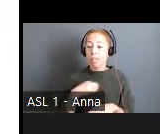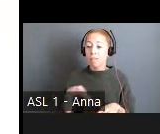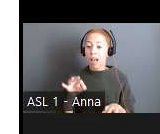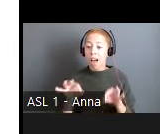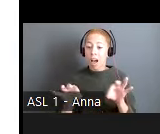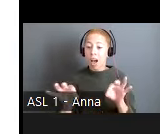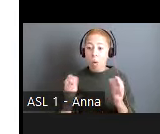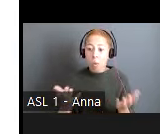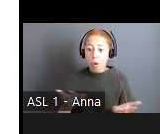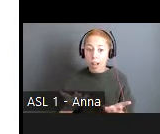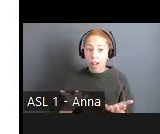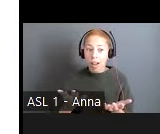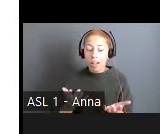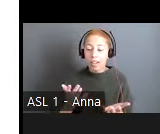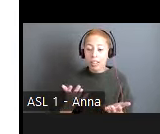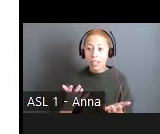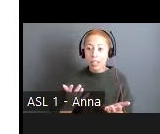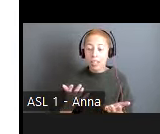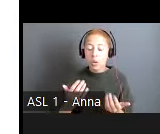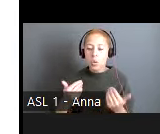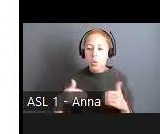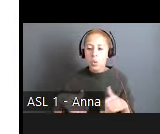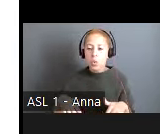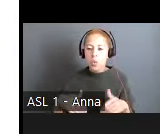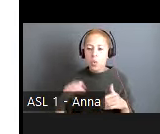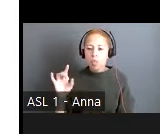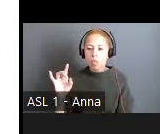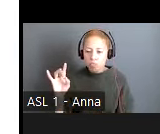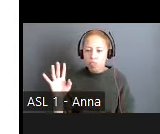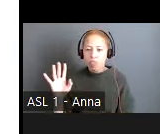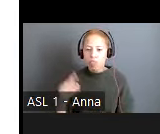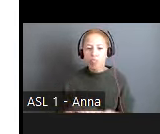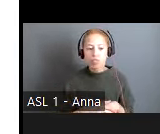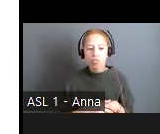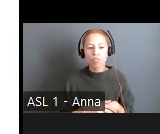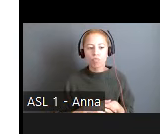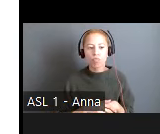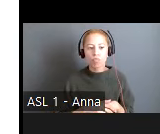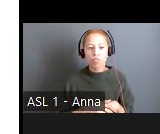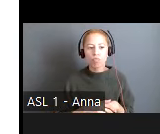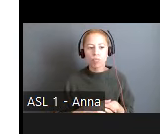were profoundly stark. For instance, in